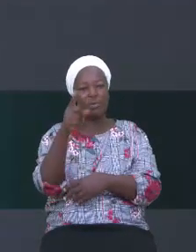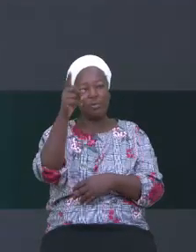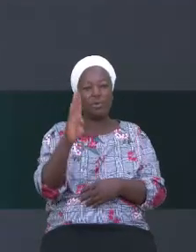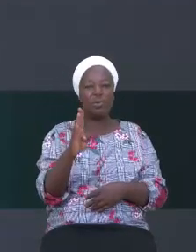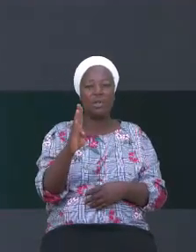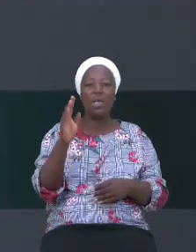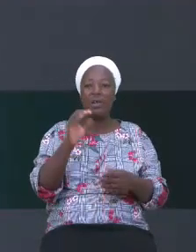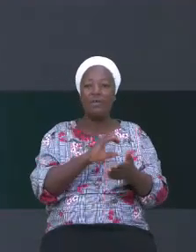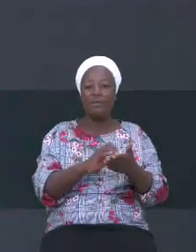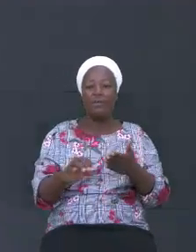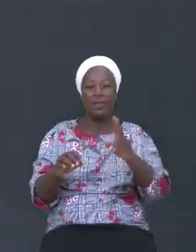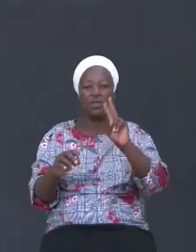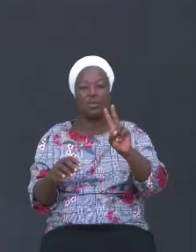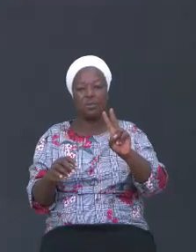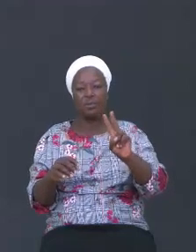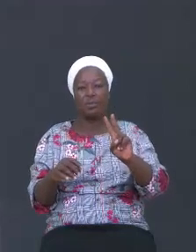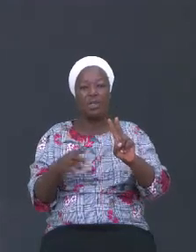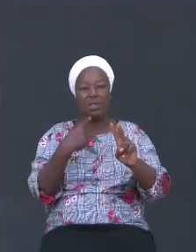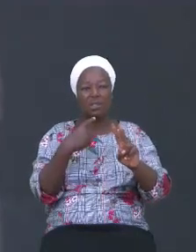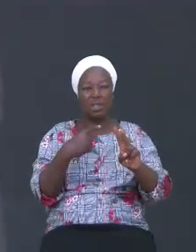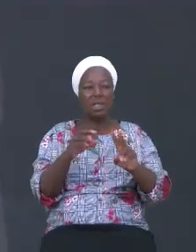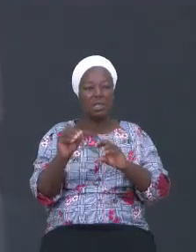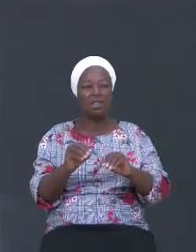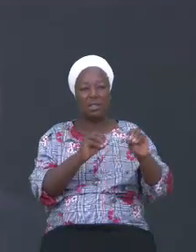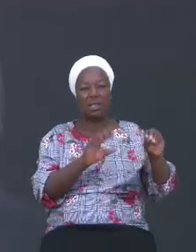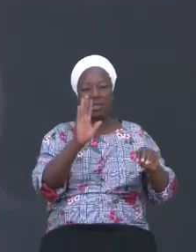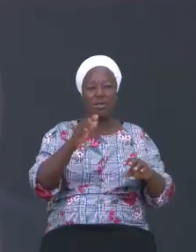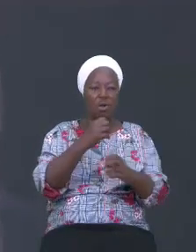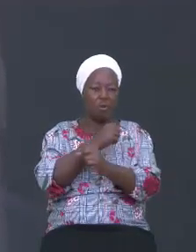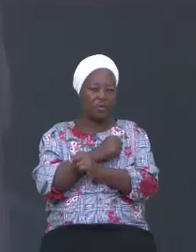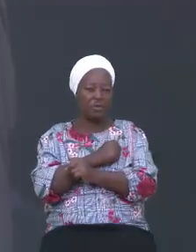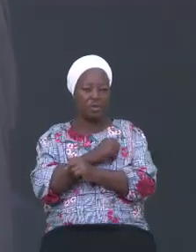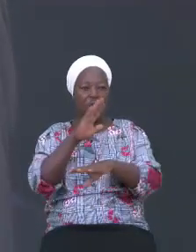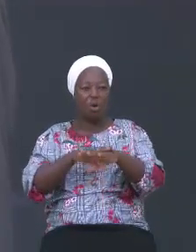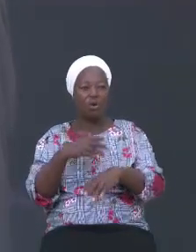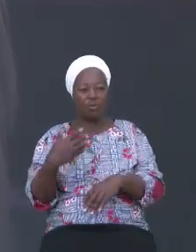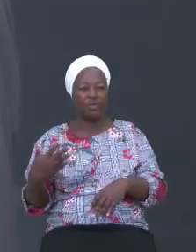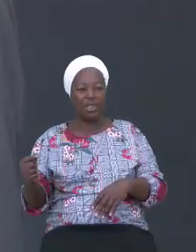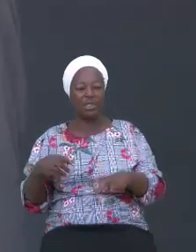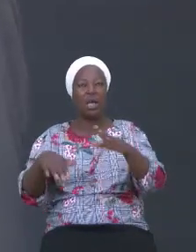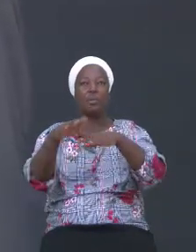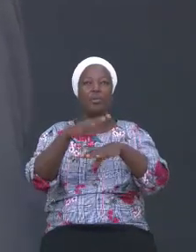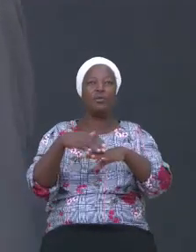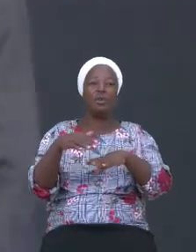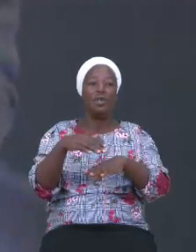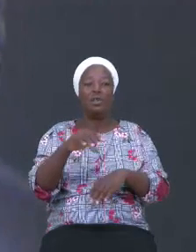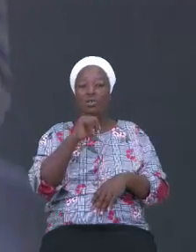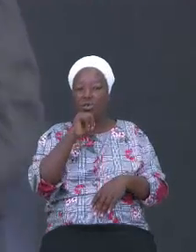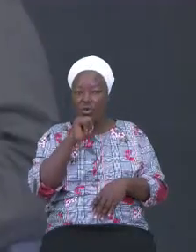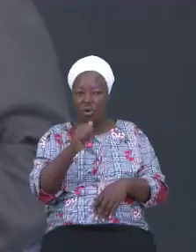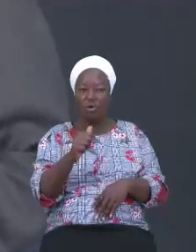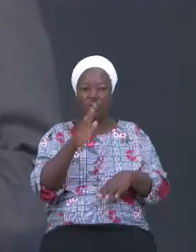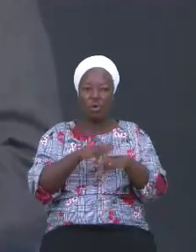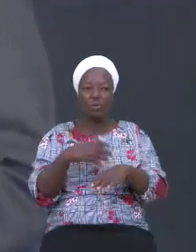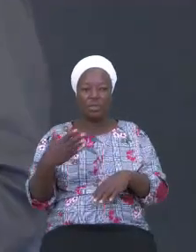In verse 2, it says, set your affection on things above and